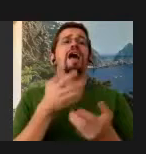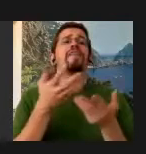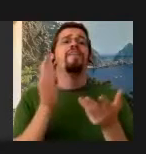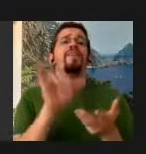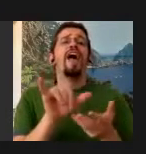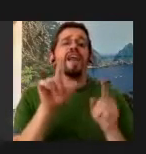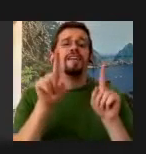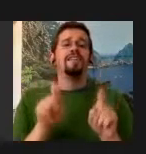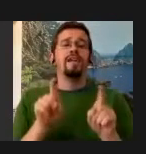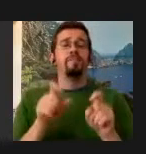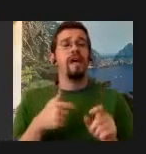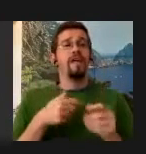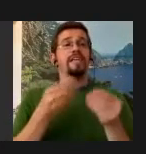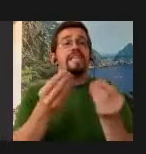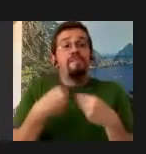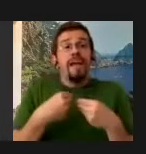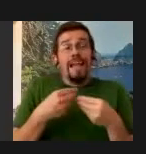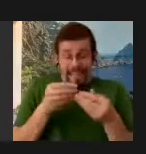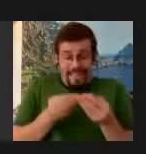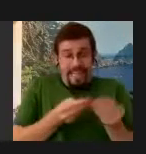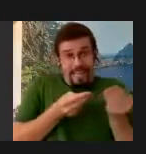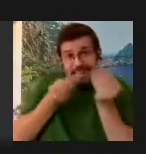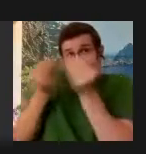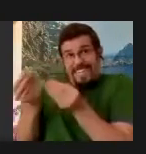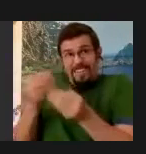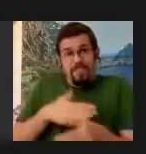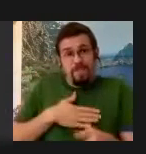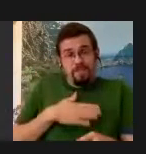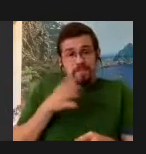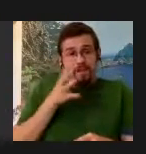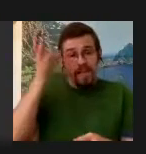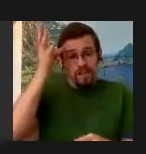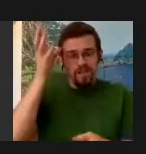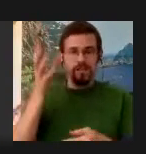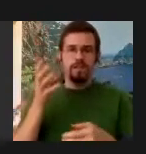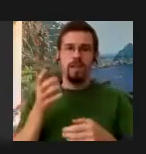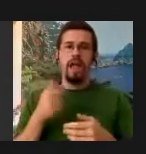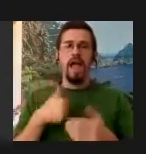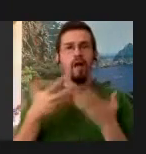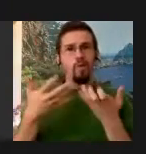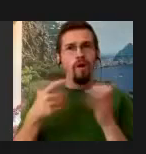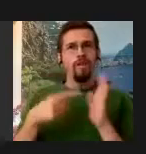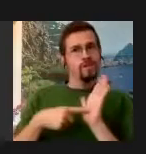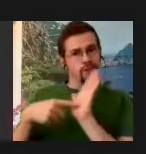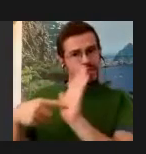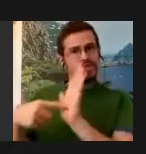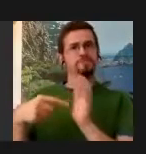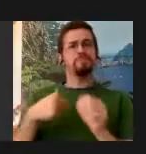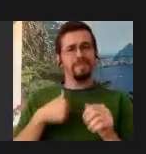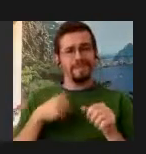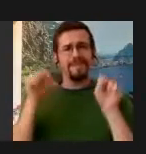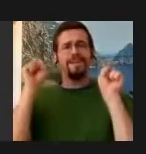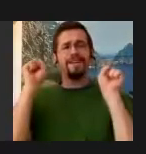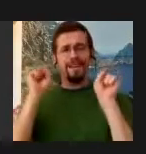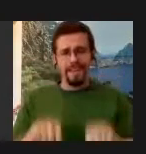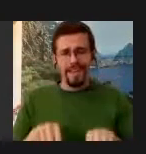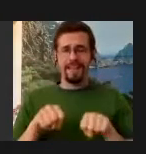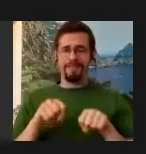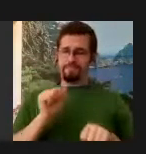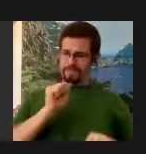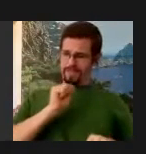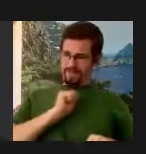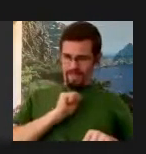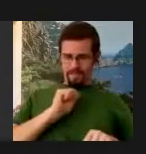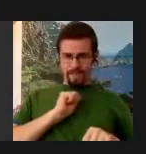to show it to my parents, because her parents, they were deaf too. I want to show them that I can rely on myself doing